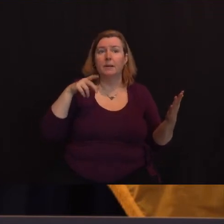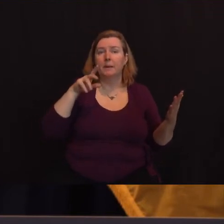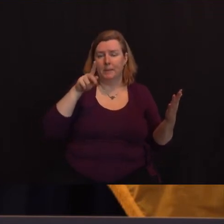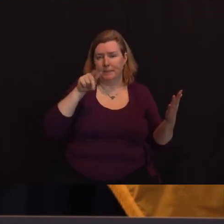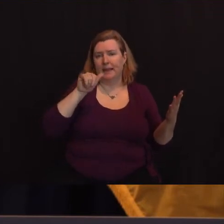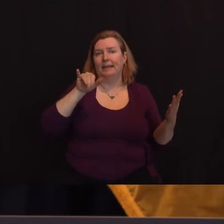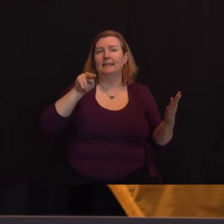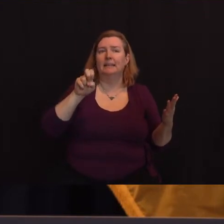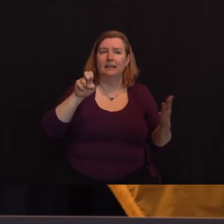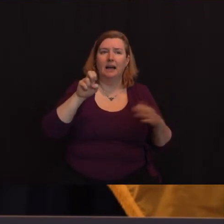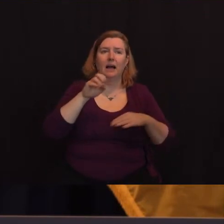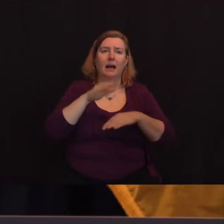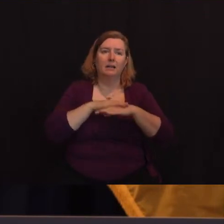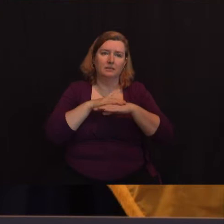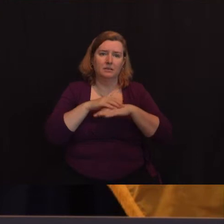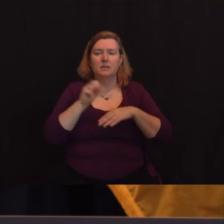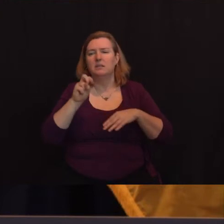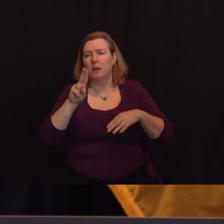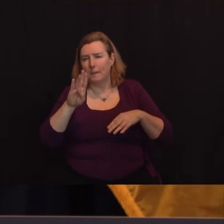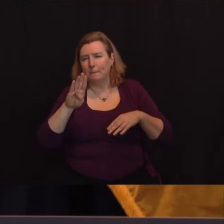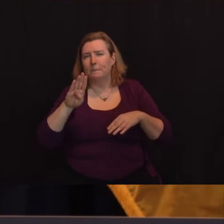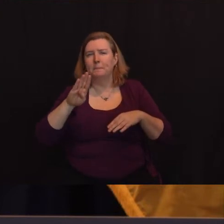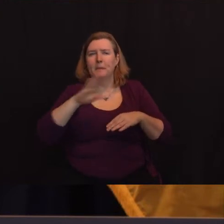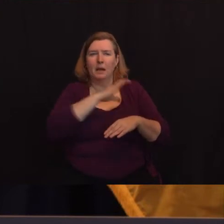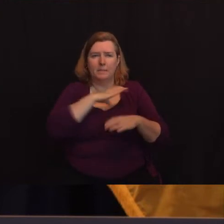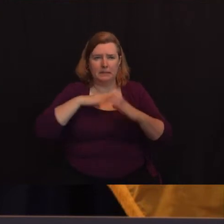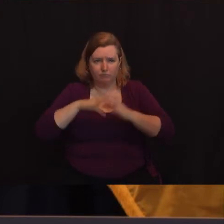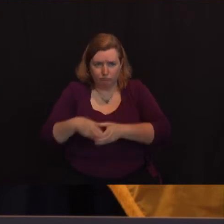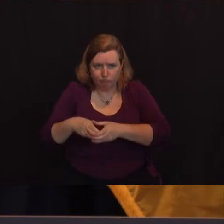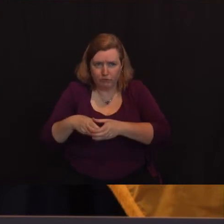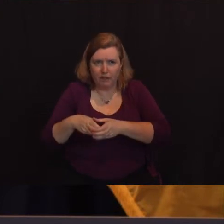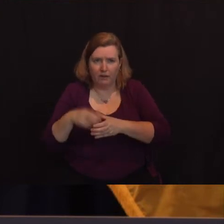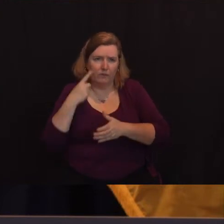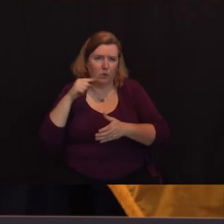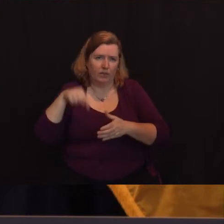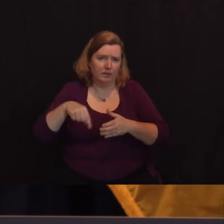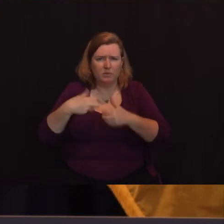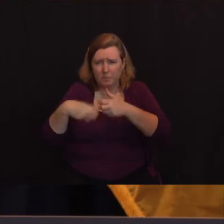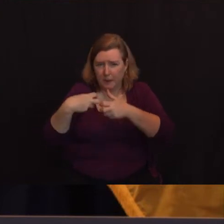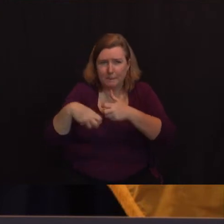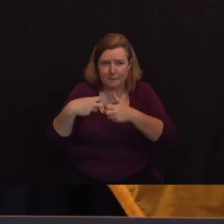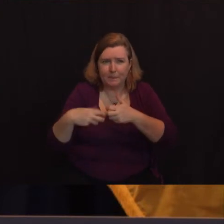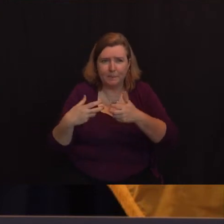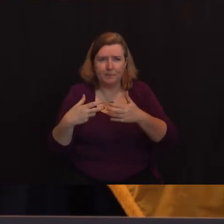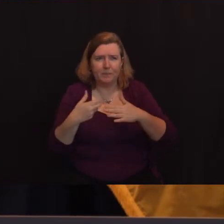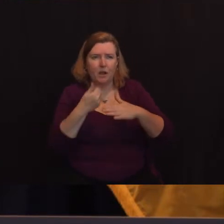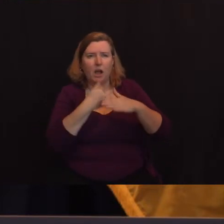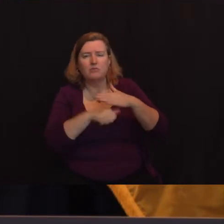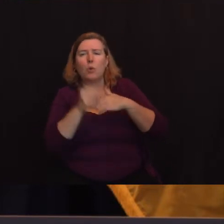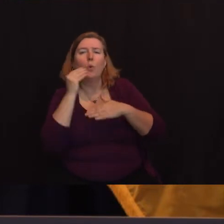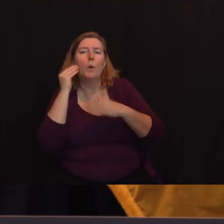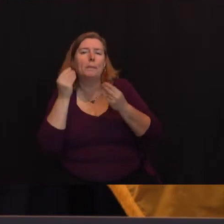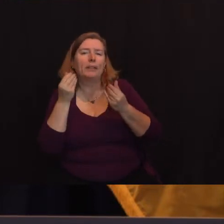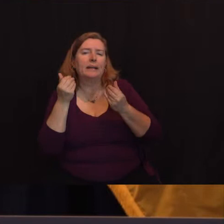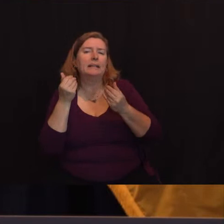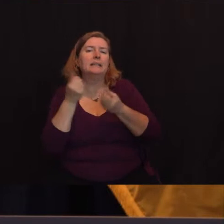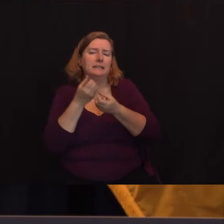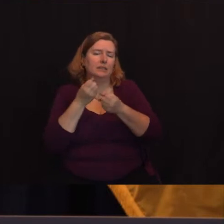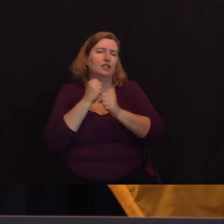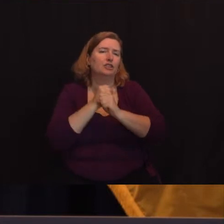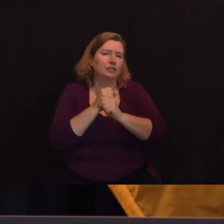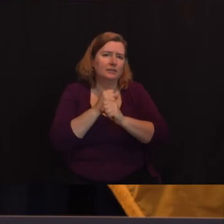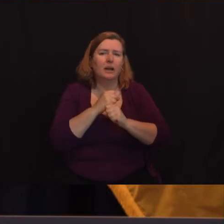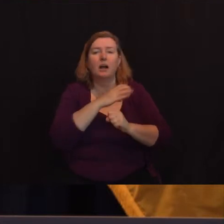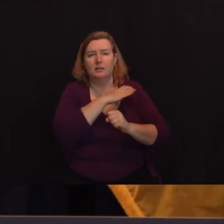that oversees jurisdiction for something like this in the Homeland Security side. So he's been very valuable